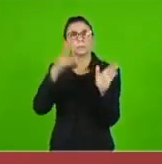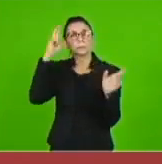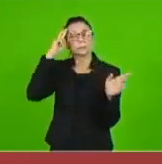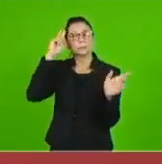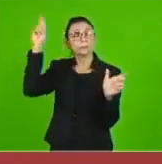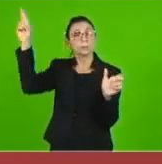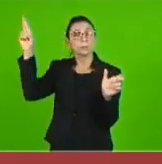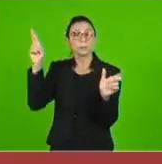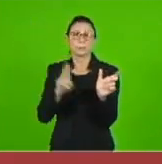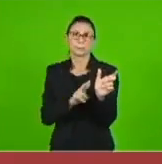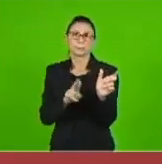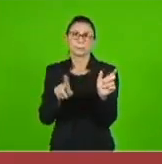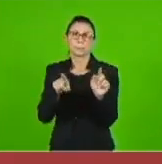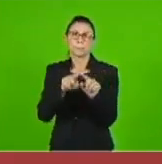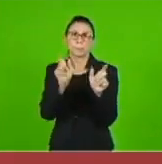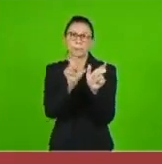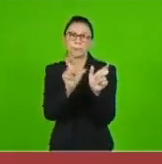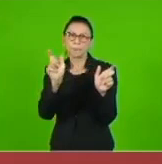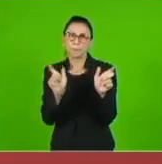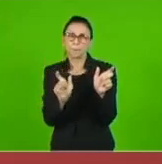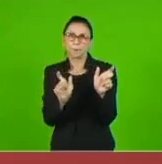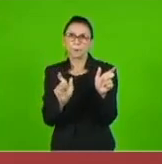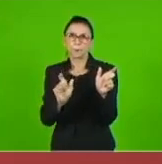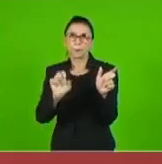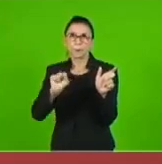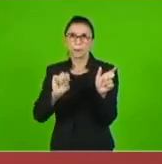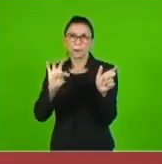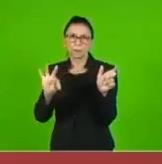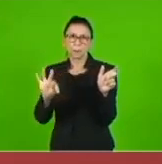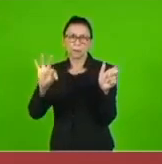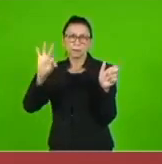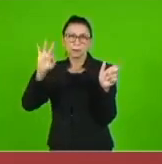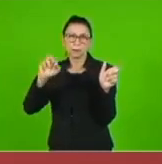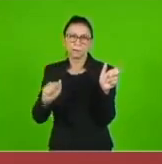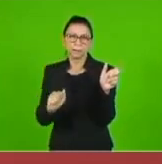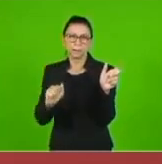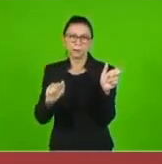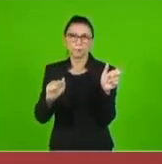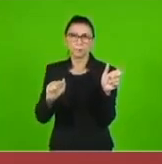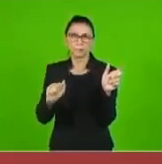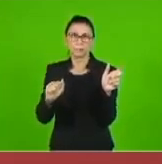Lord, and Ata, which means faith.